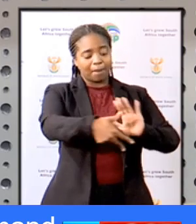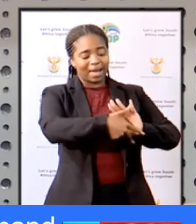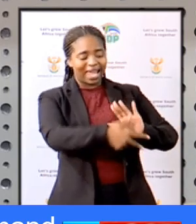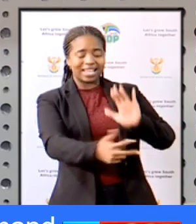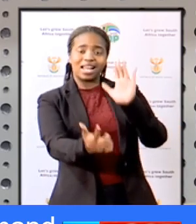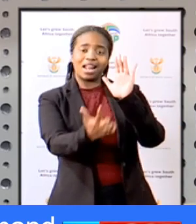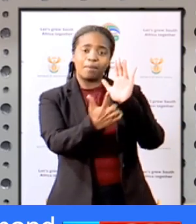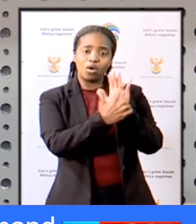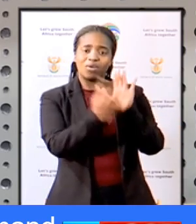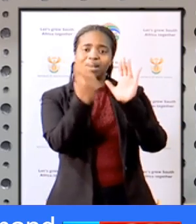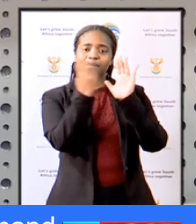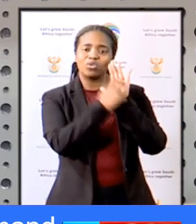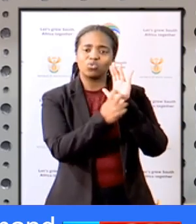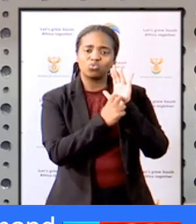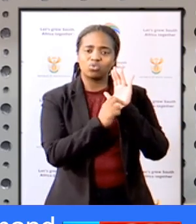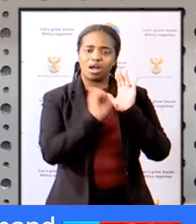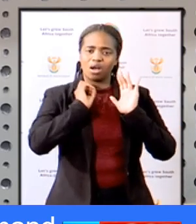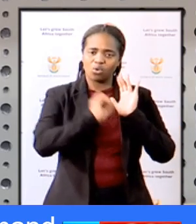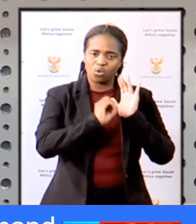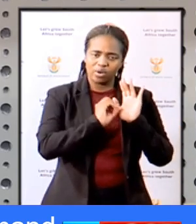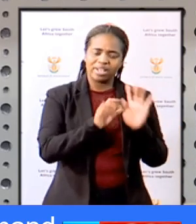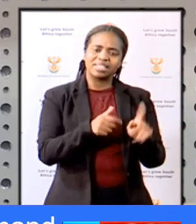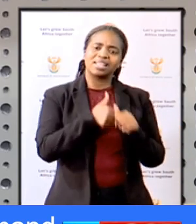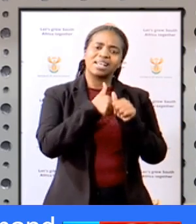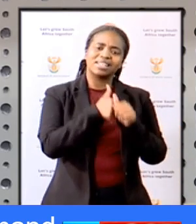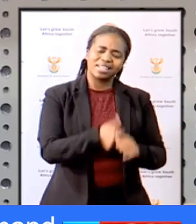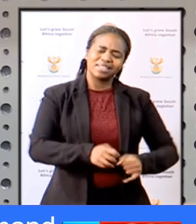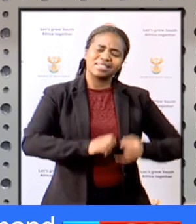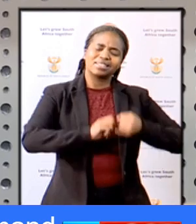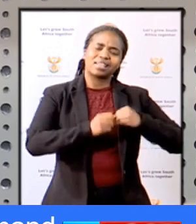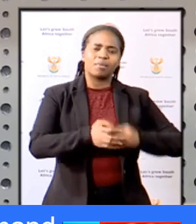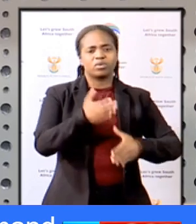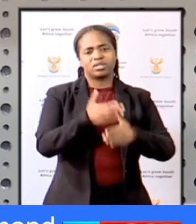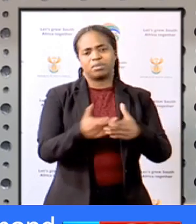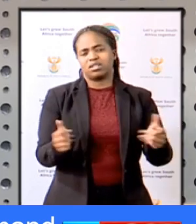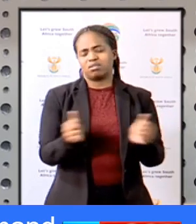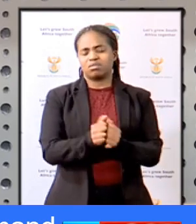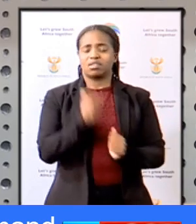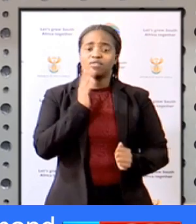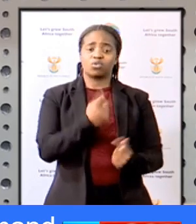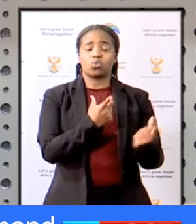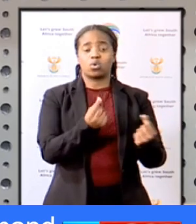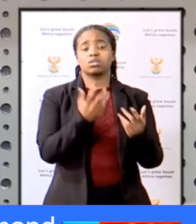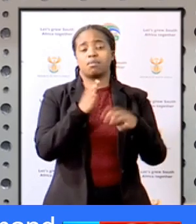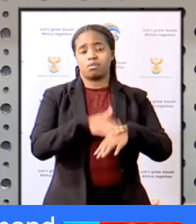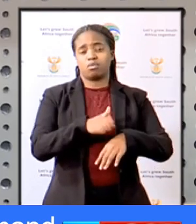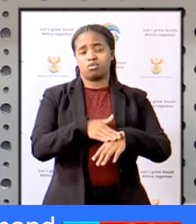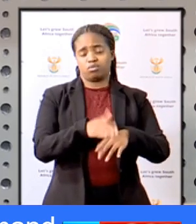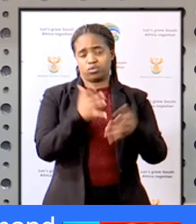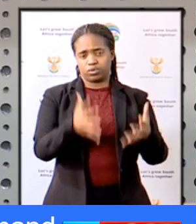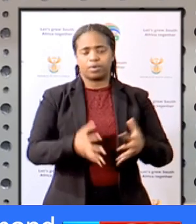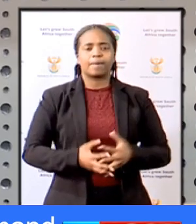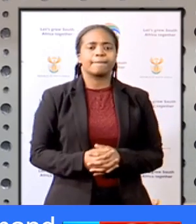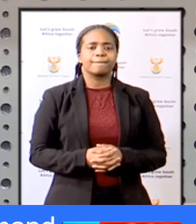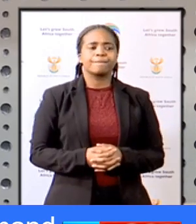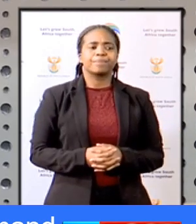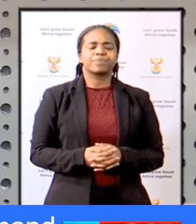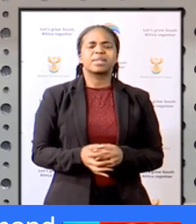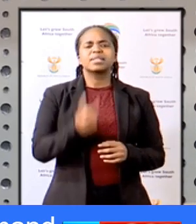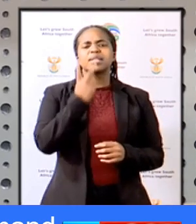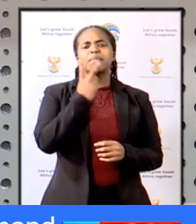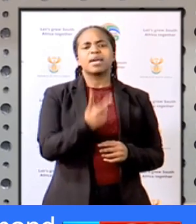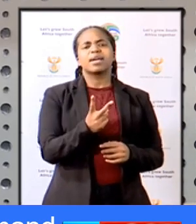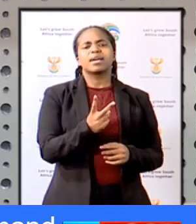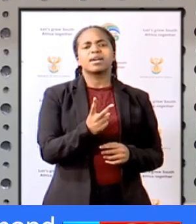practices in a workplace. And that's what we're seeking to do more and more. We look at the impact that